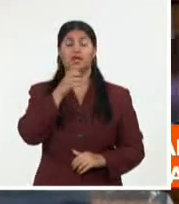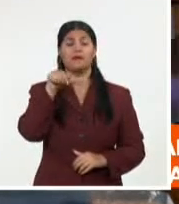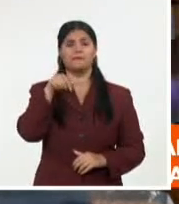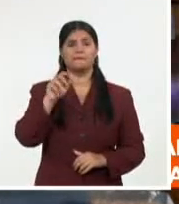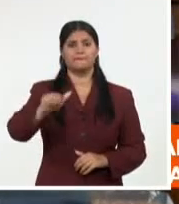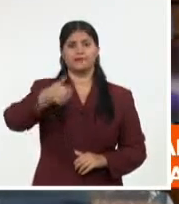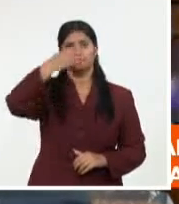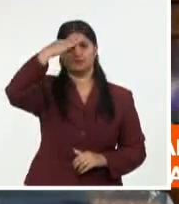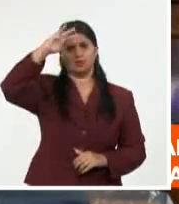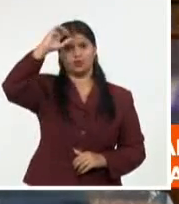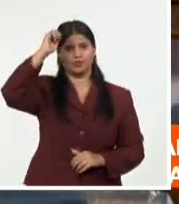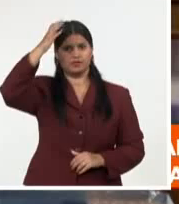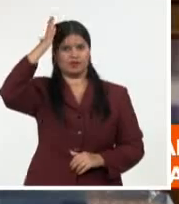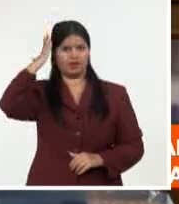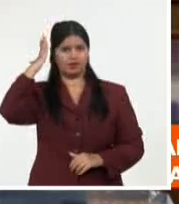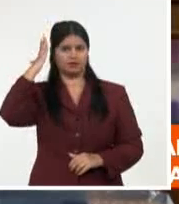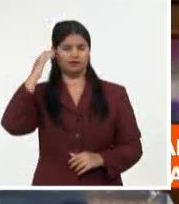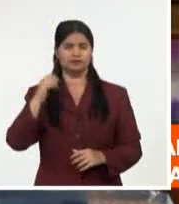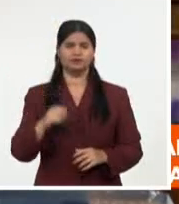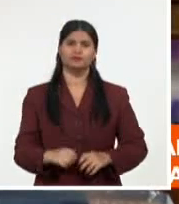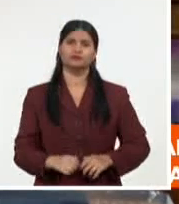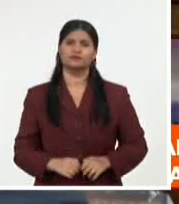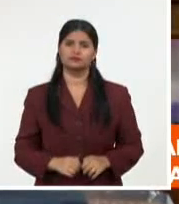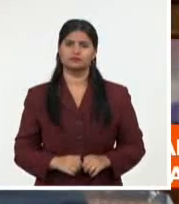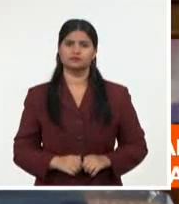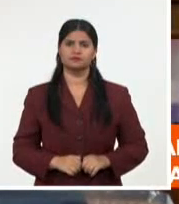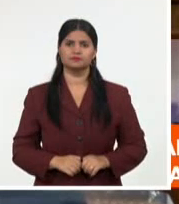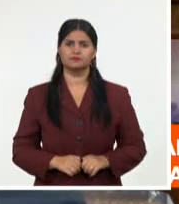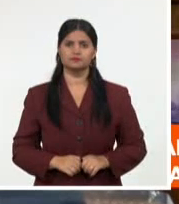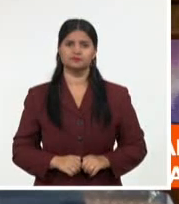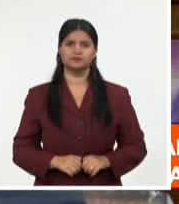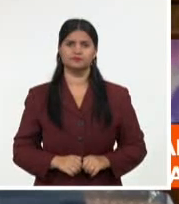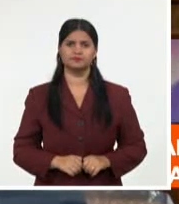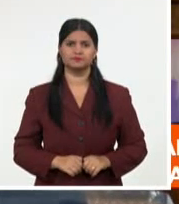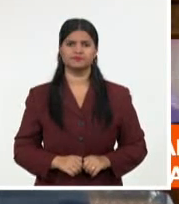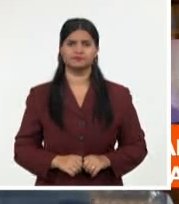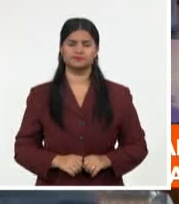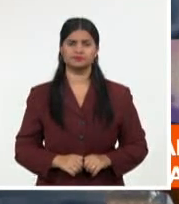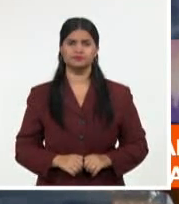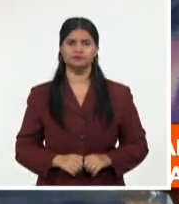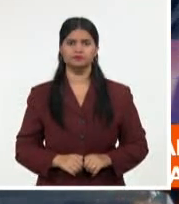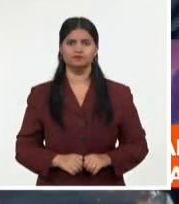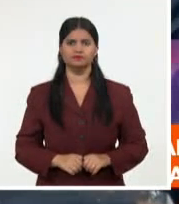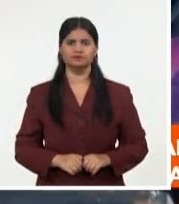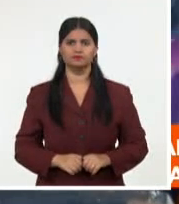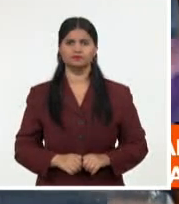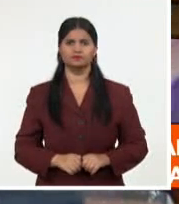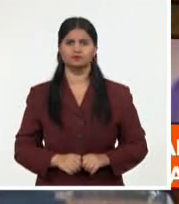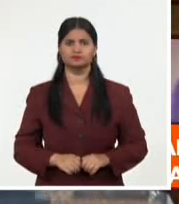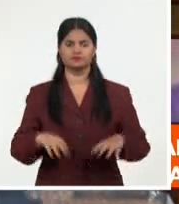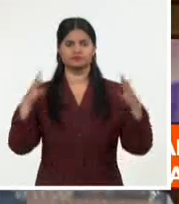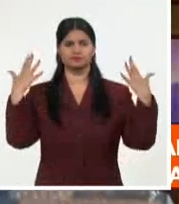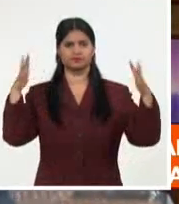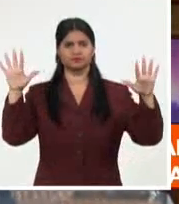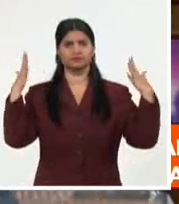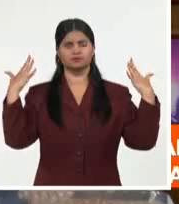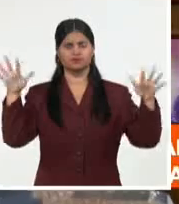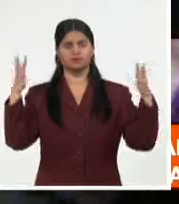Cuba with the solidarity and affection of the Cuban people.